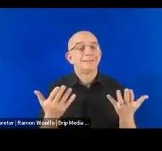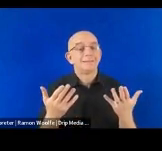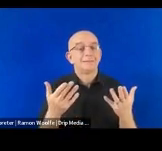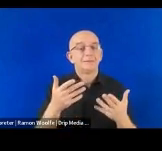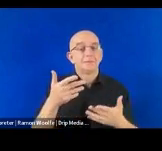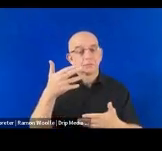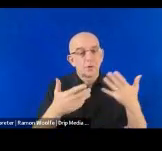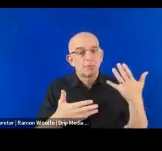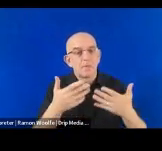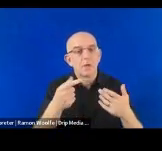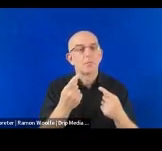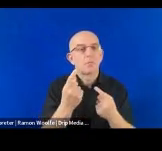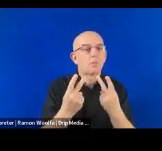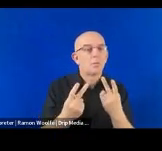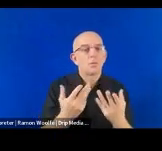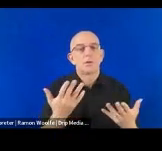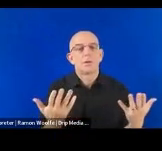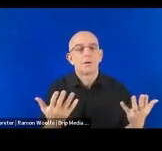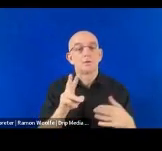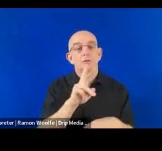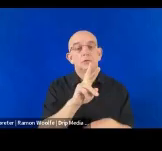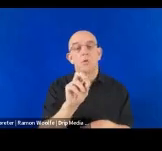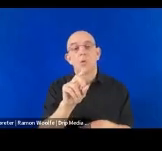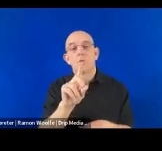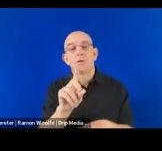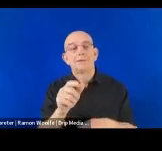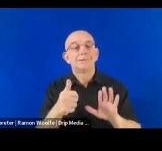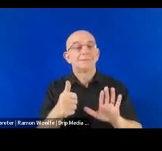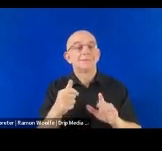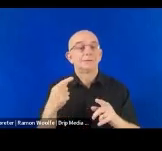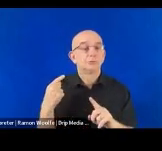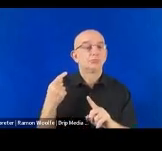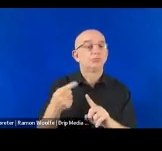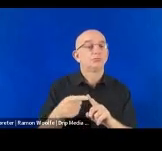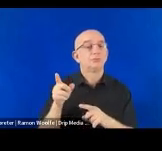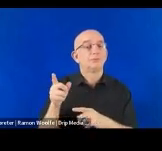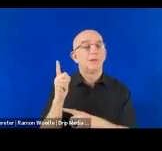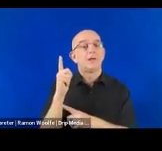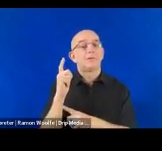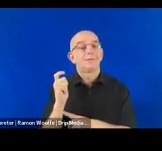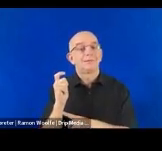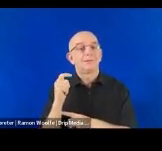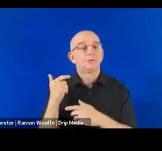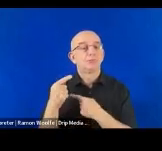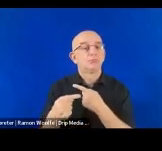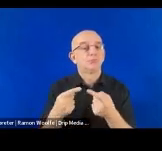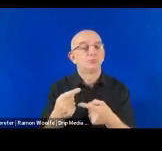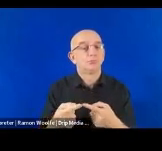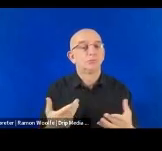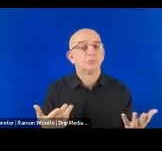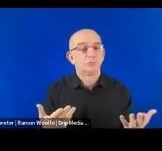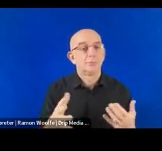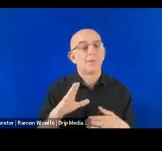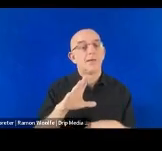I indicated, we have the Africa region. So within Africa, we now have 3 different cohorts. So we have the